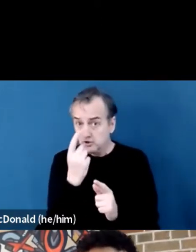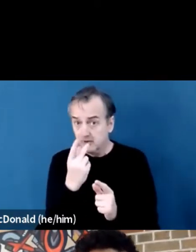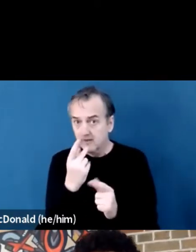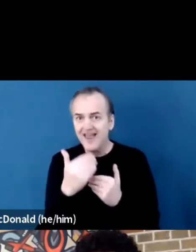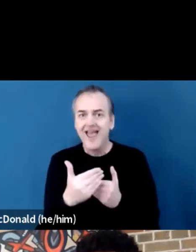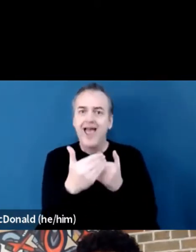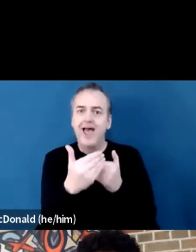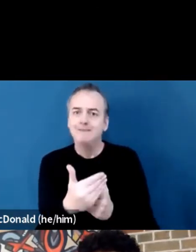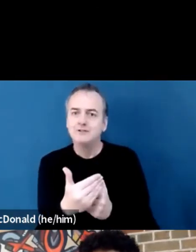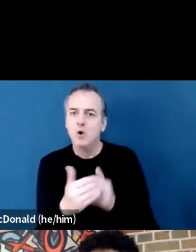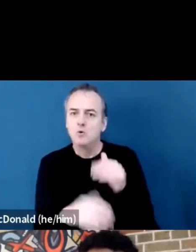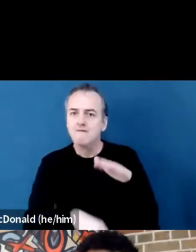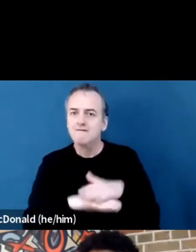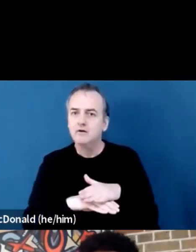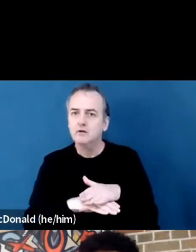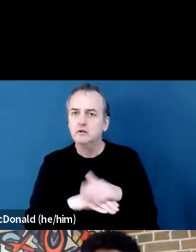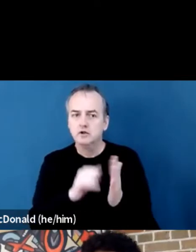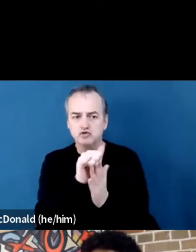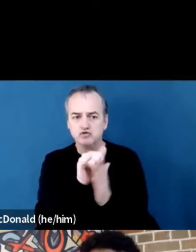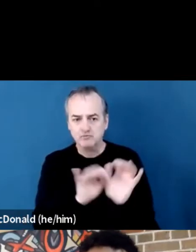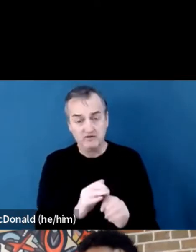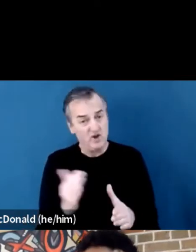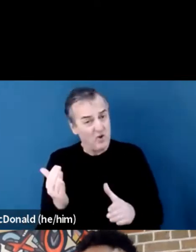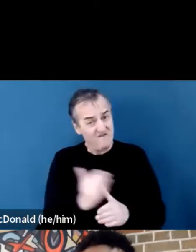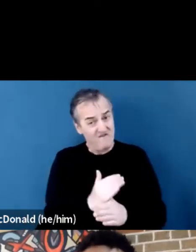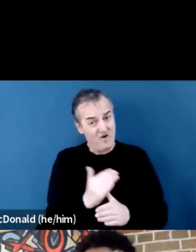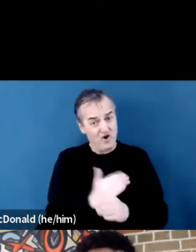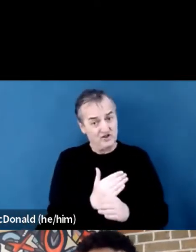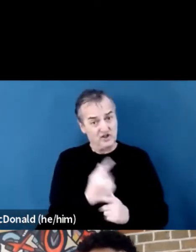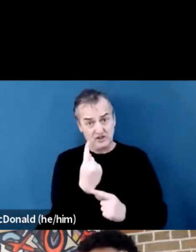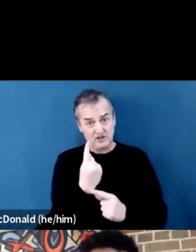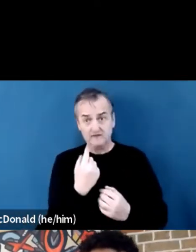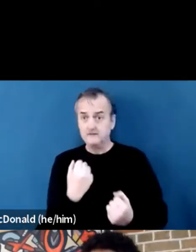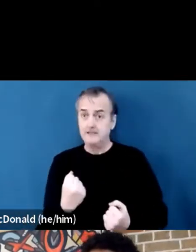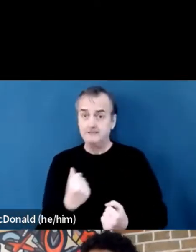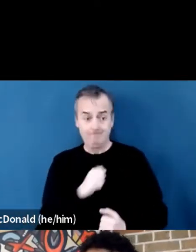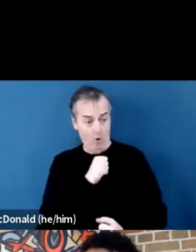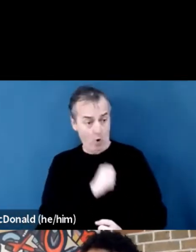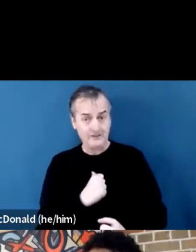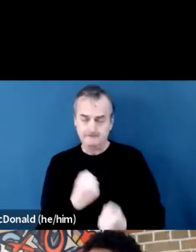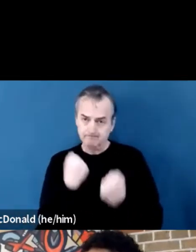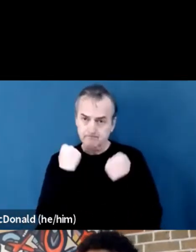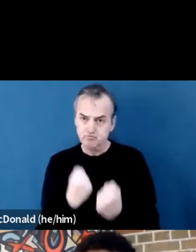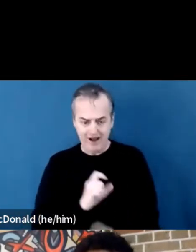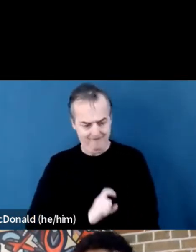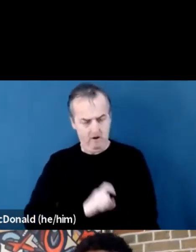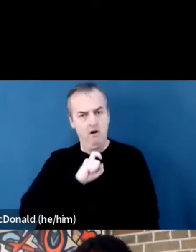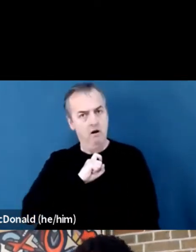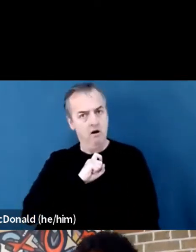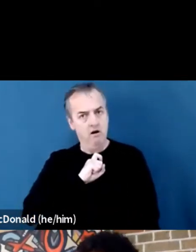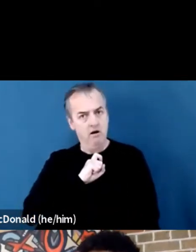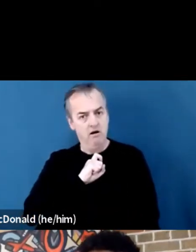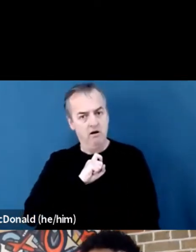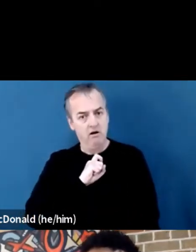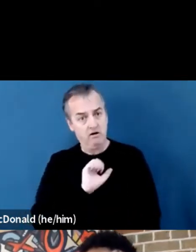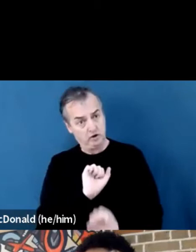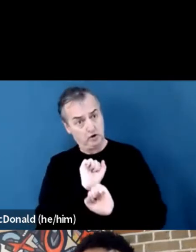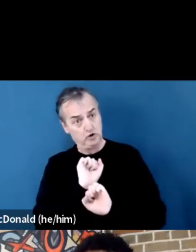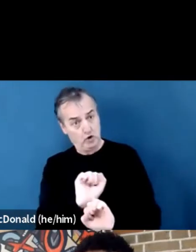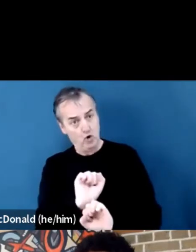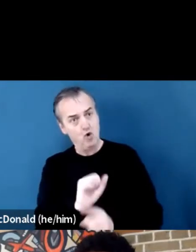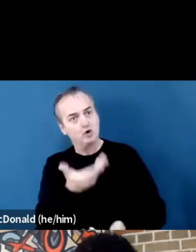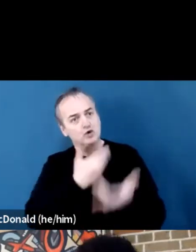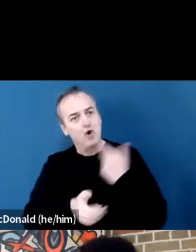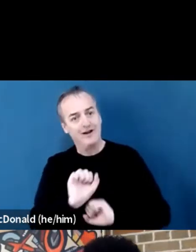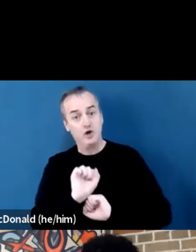kind of stage as well. So my first thing is just be big, be brave, and be honest. And that kind of marries into, it's your voice. You're